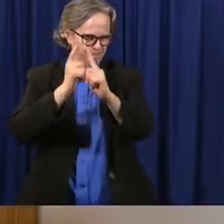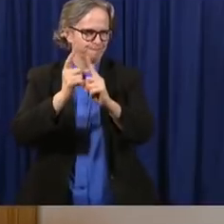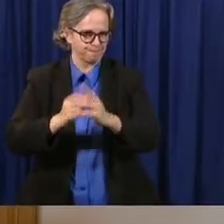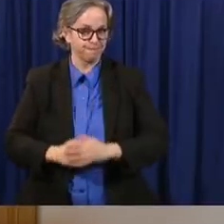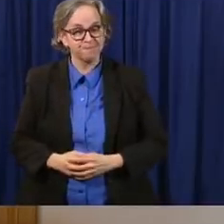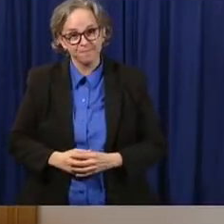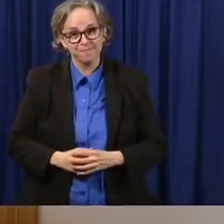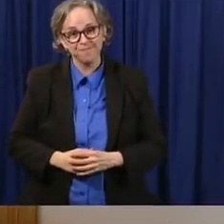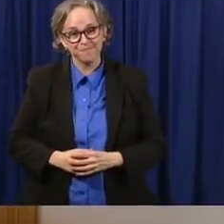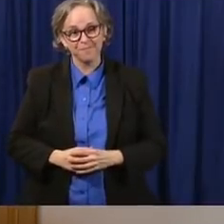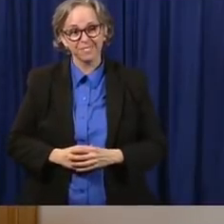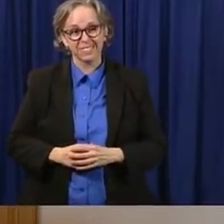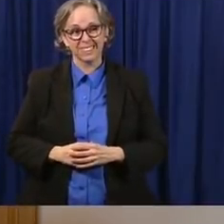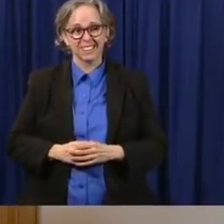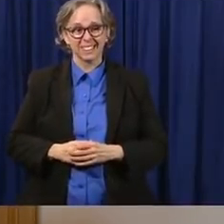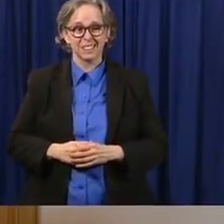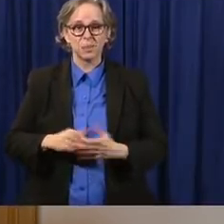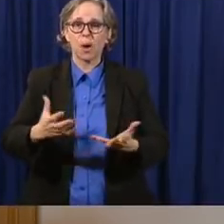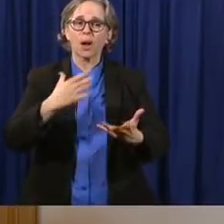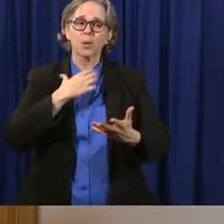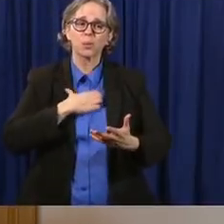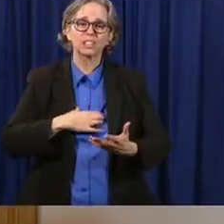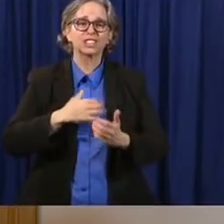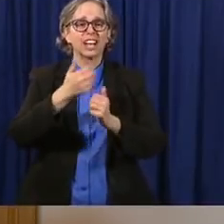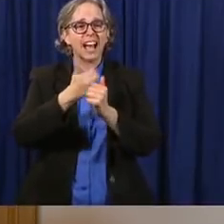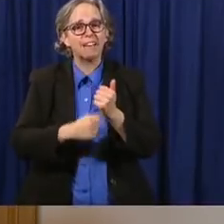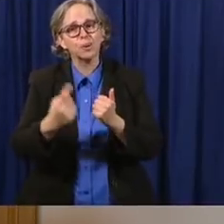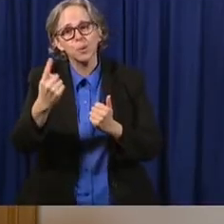Just really want to wish everyone a